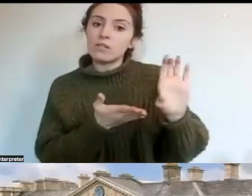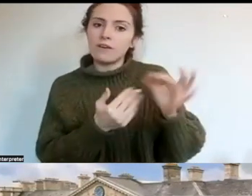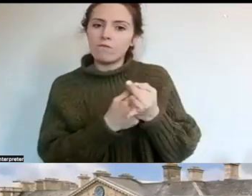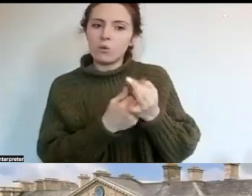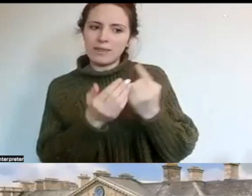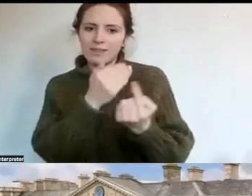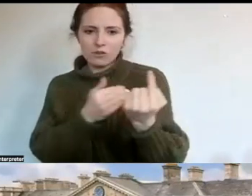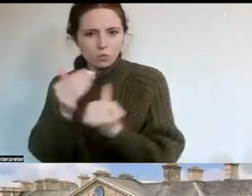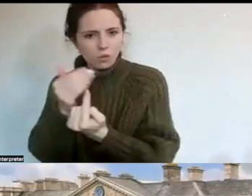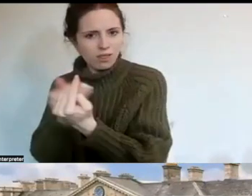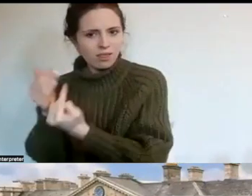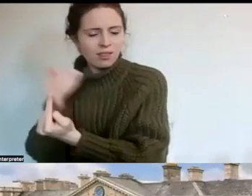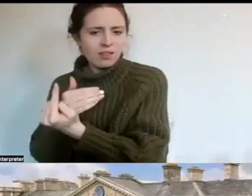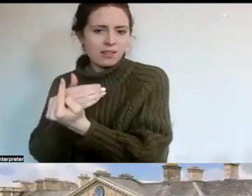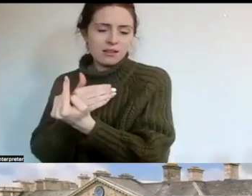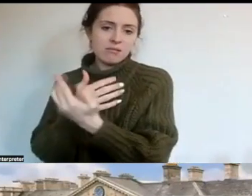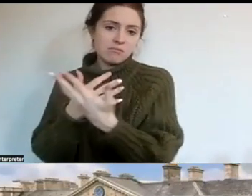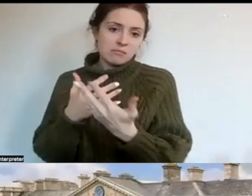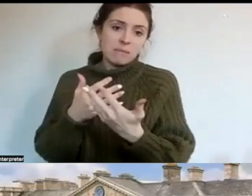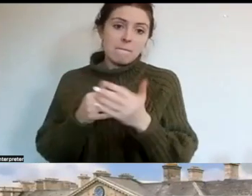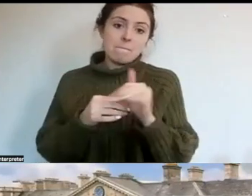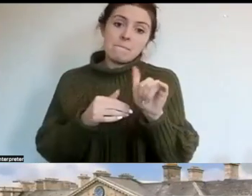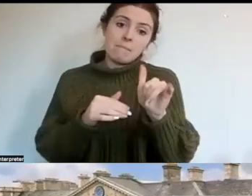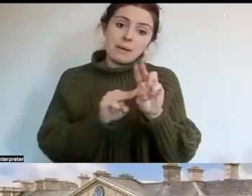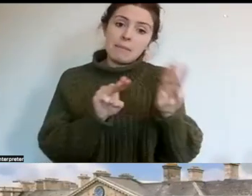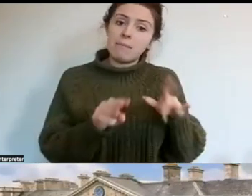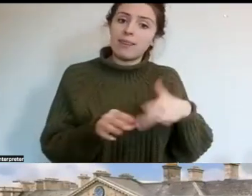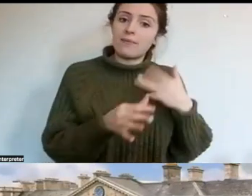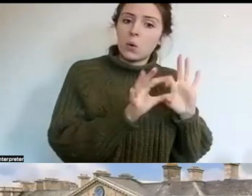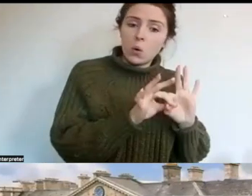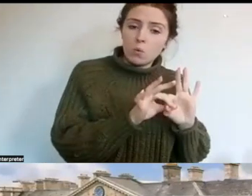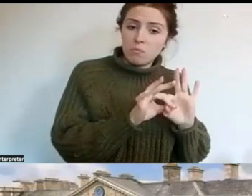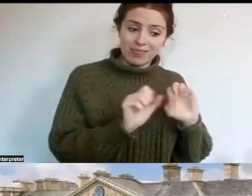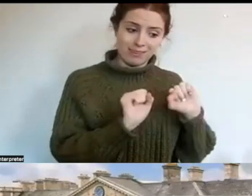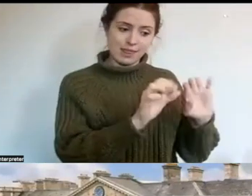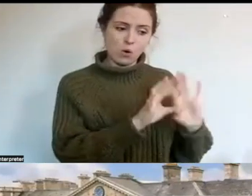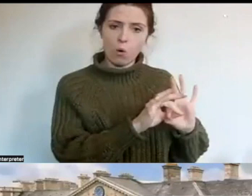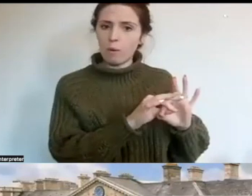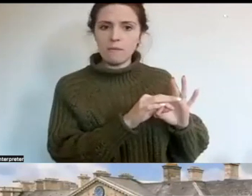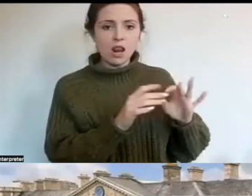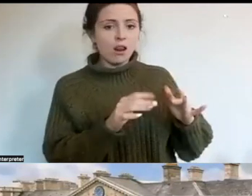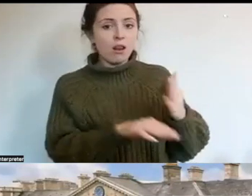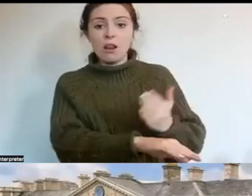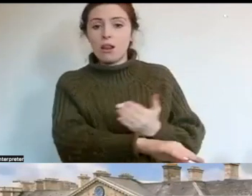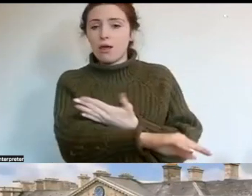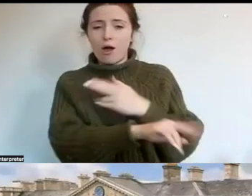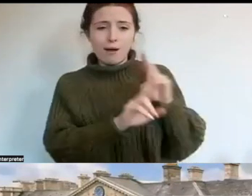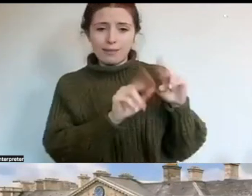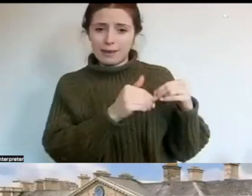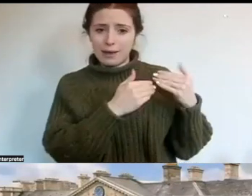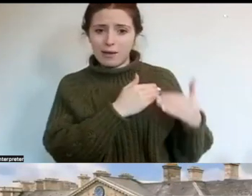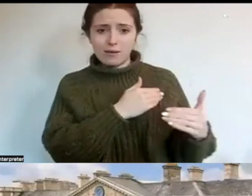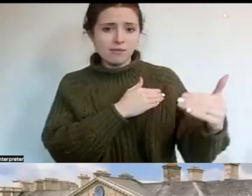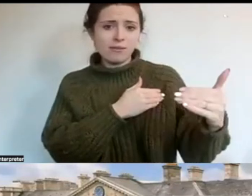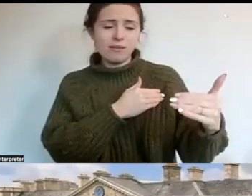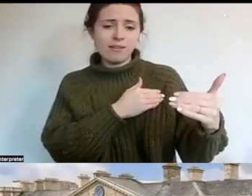may involve people living at home in their home for as long as is feasible and possible. But